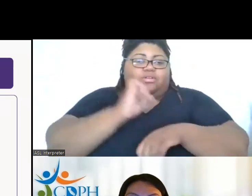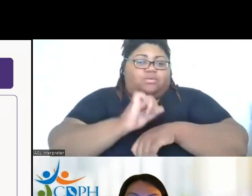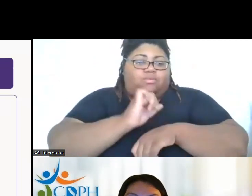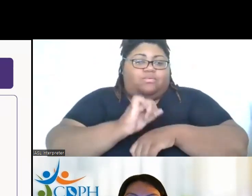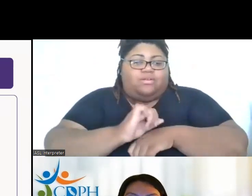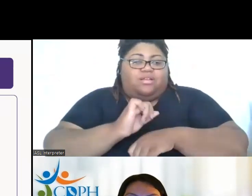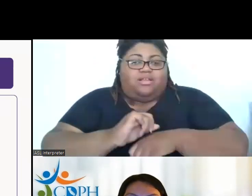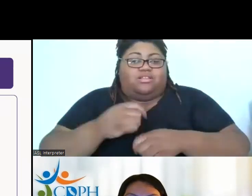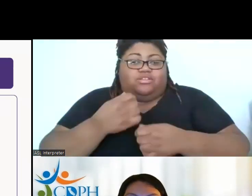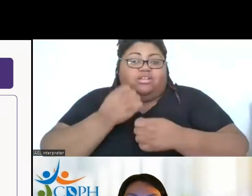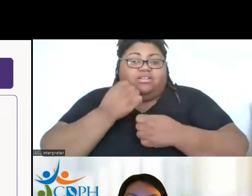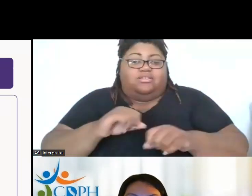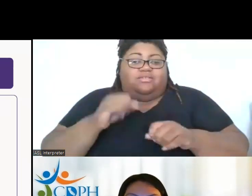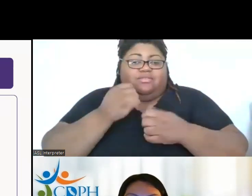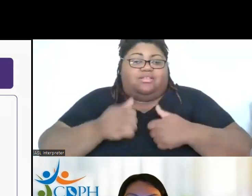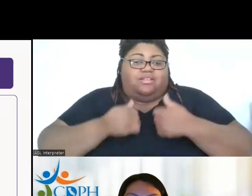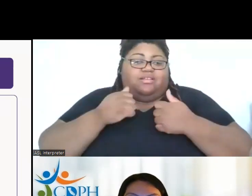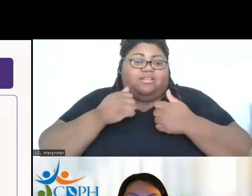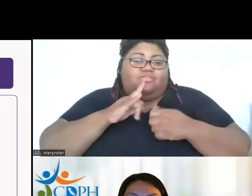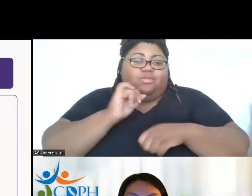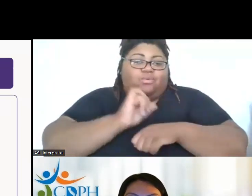life-saving work. So thank you for your attention.